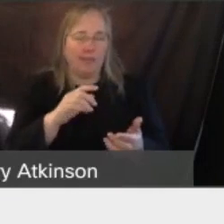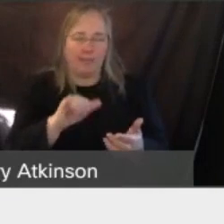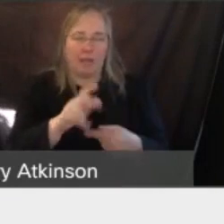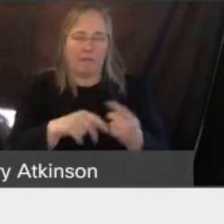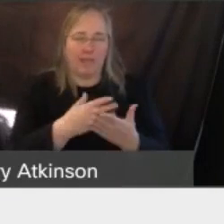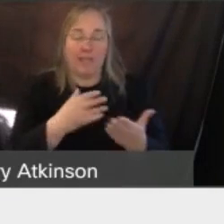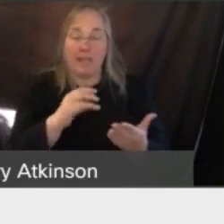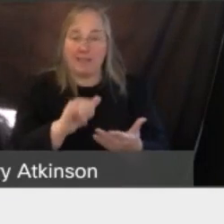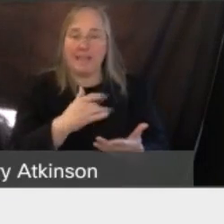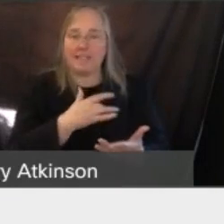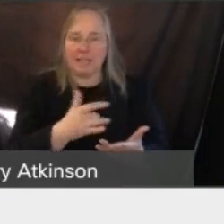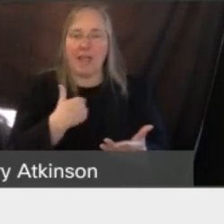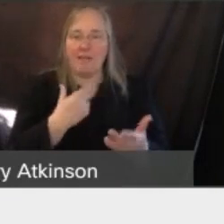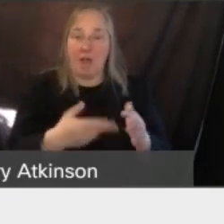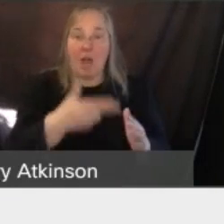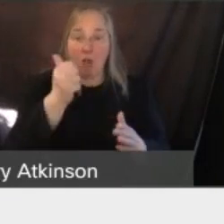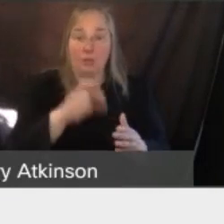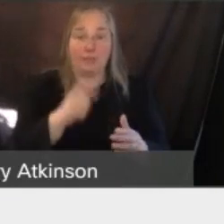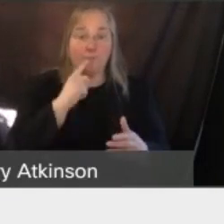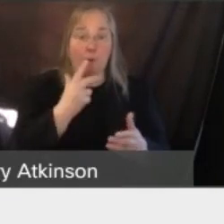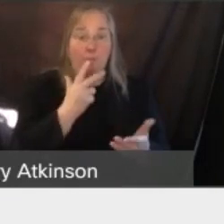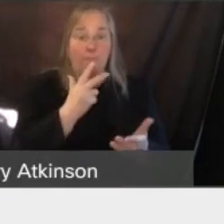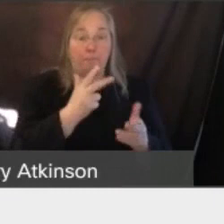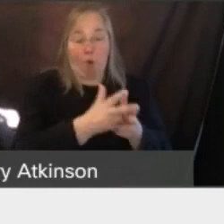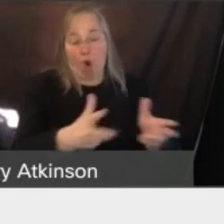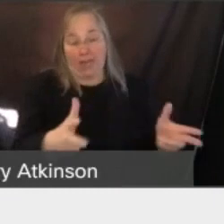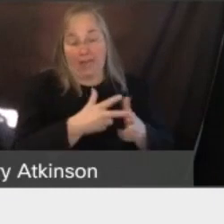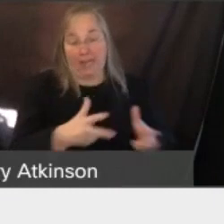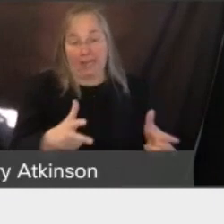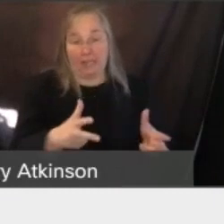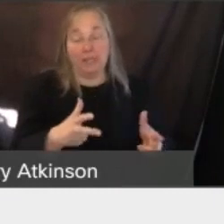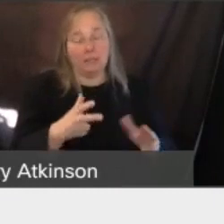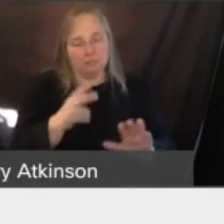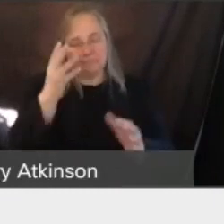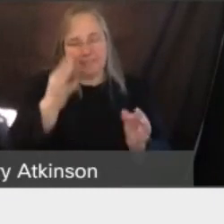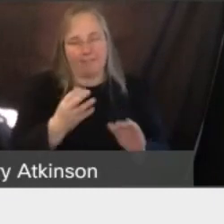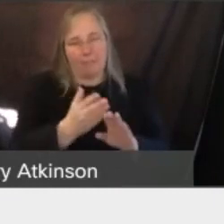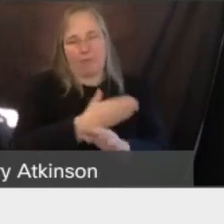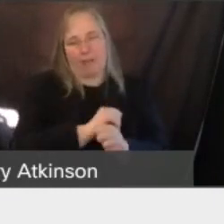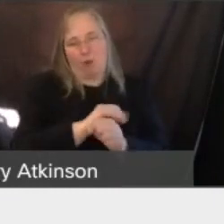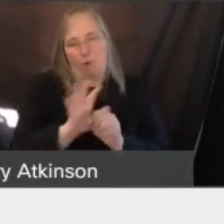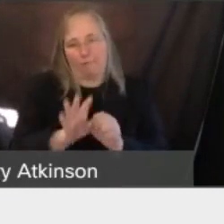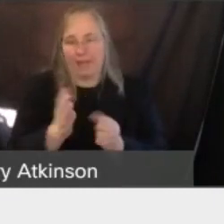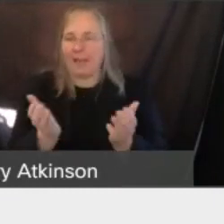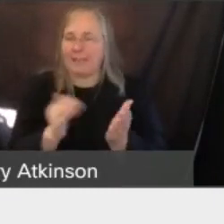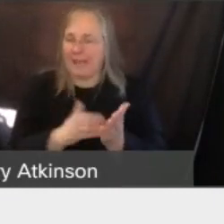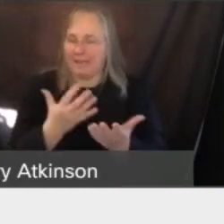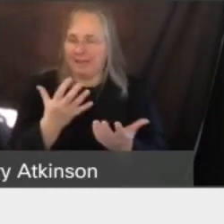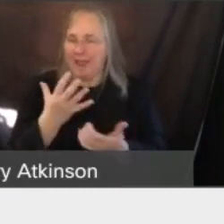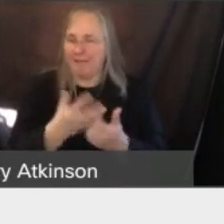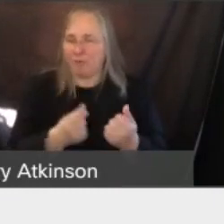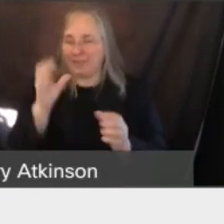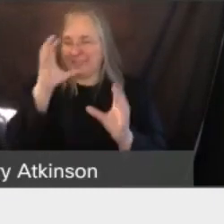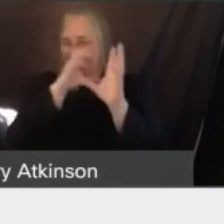those tend to have higher needs for parking, certainly pre-COVID. Again, everybody's kind of guessing where things are going to go